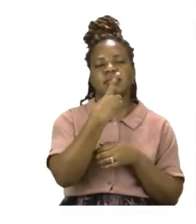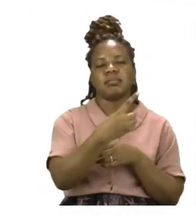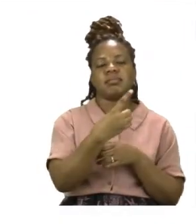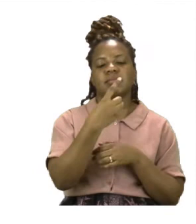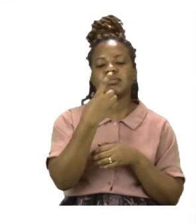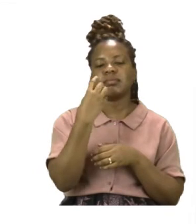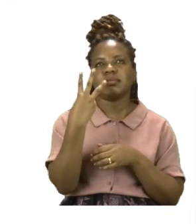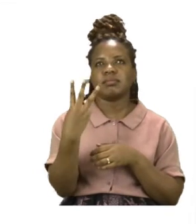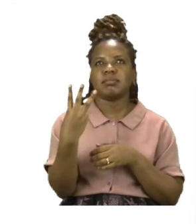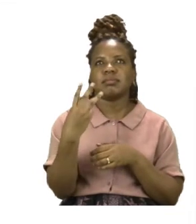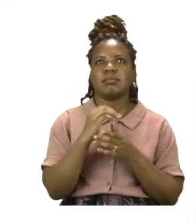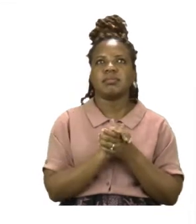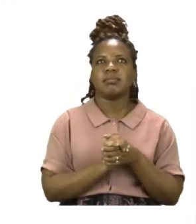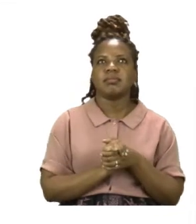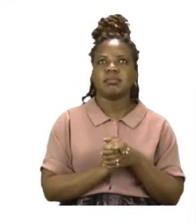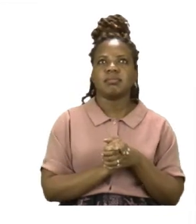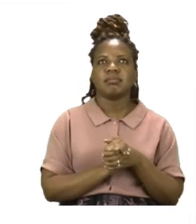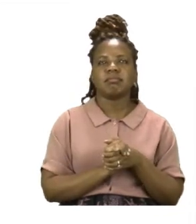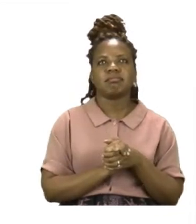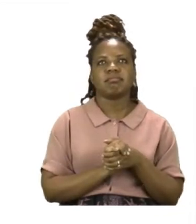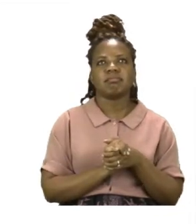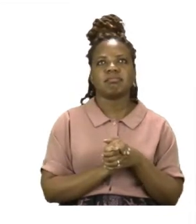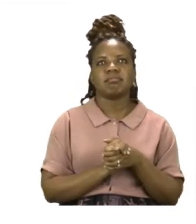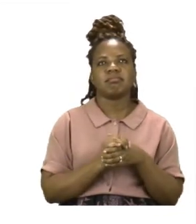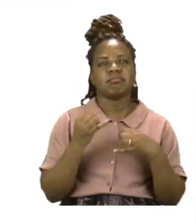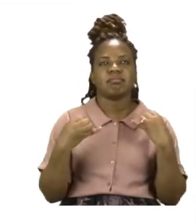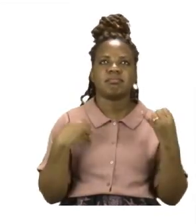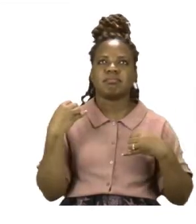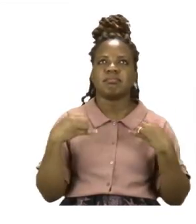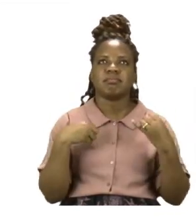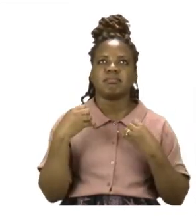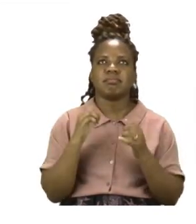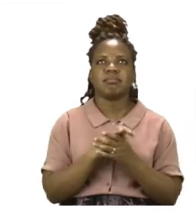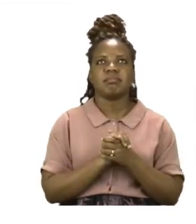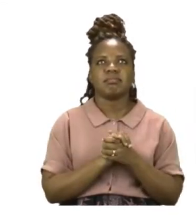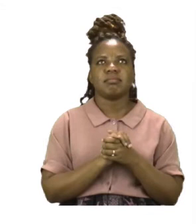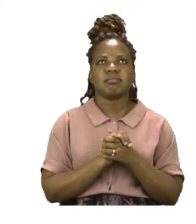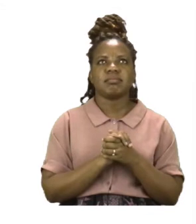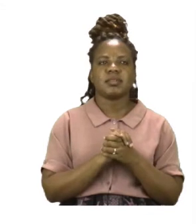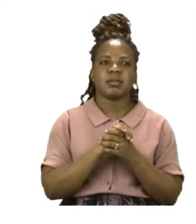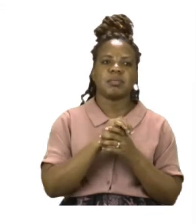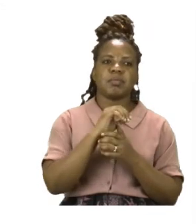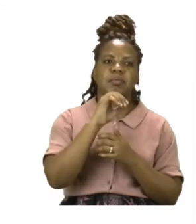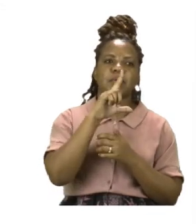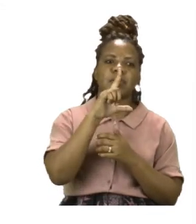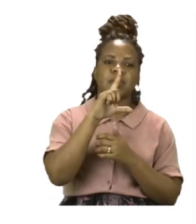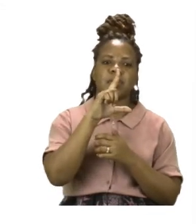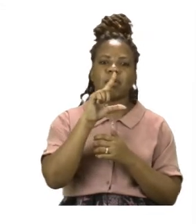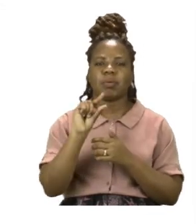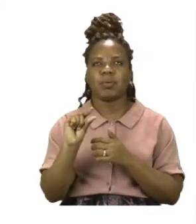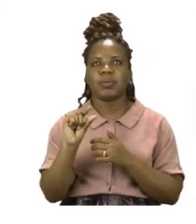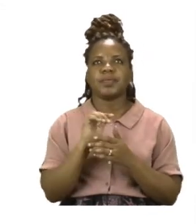we are going to be having so much fun. We are going to be doing bigger than and